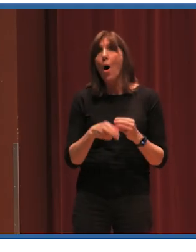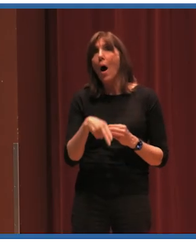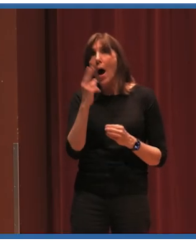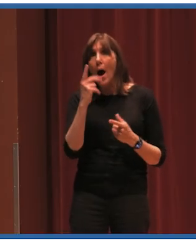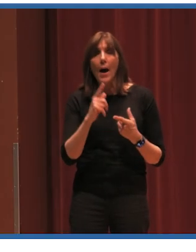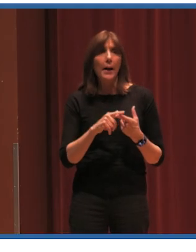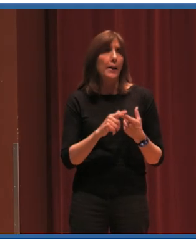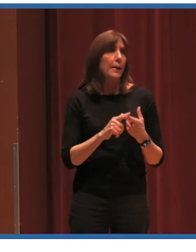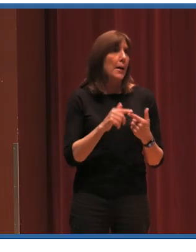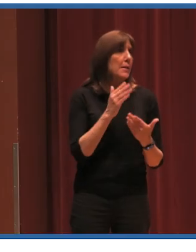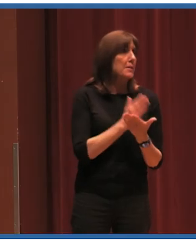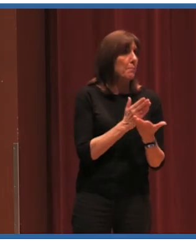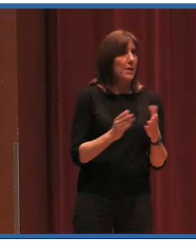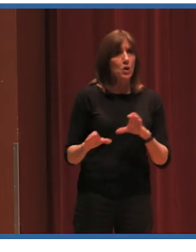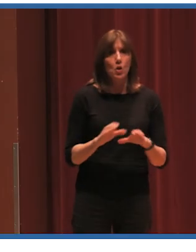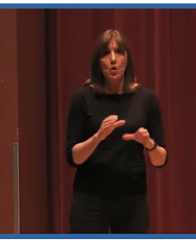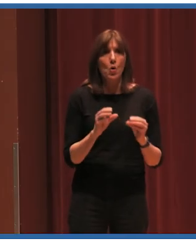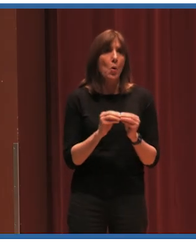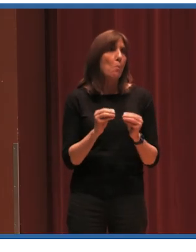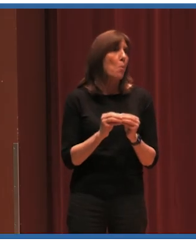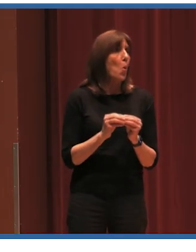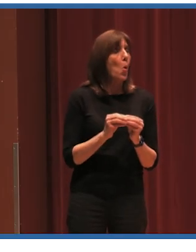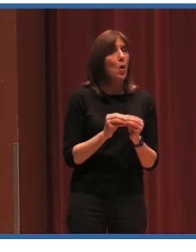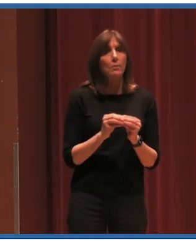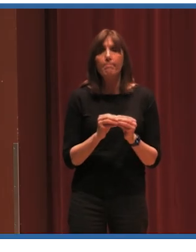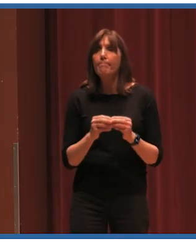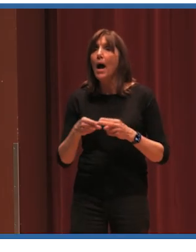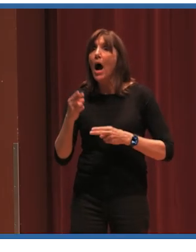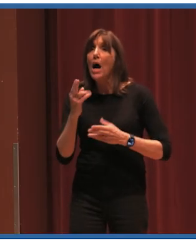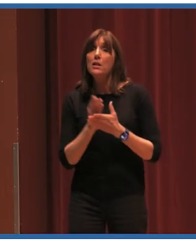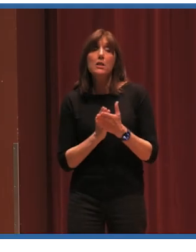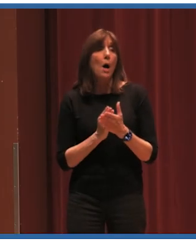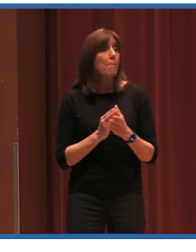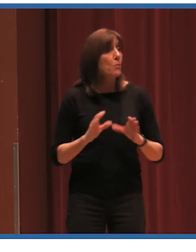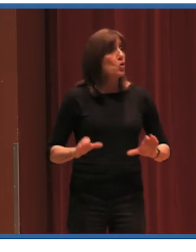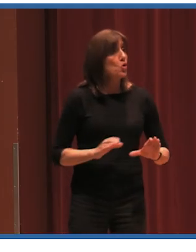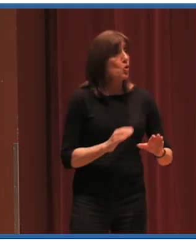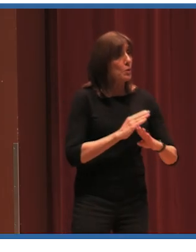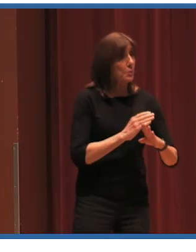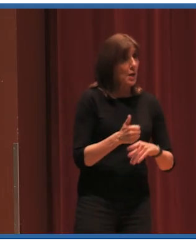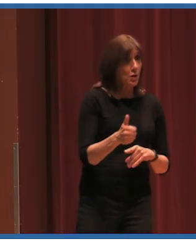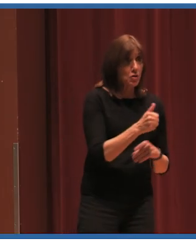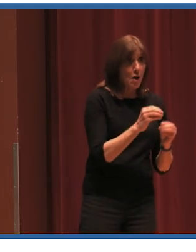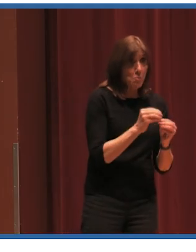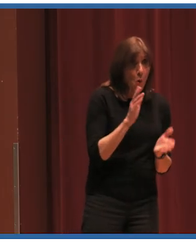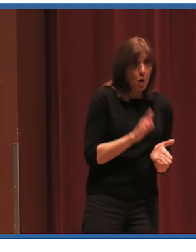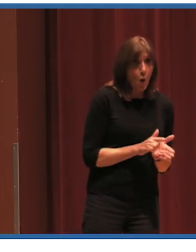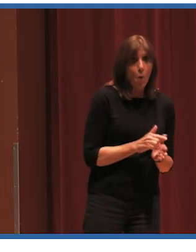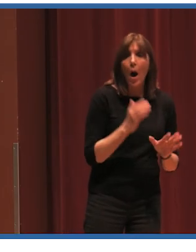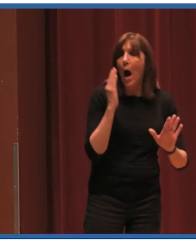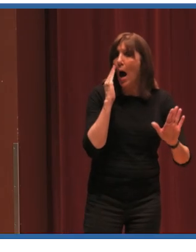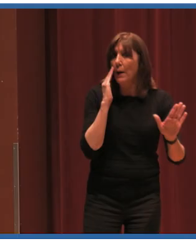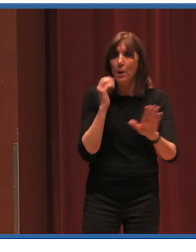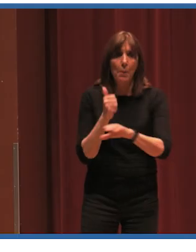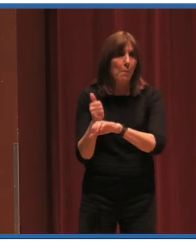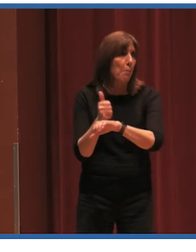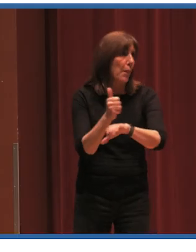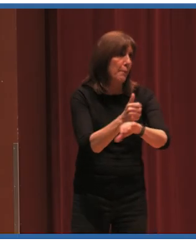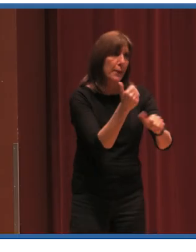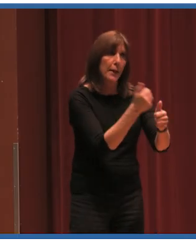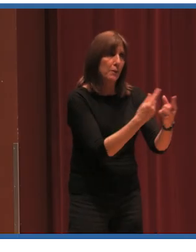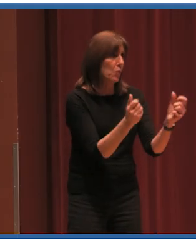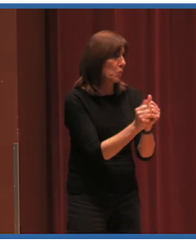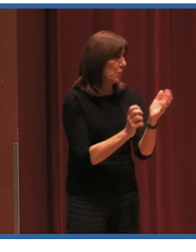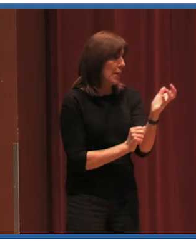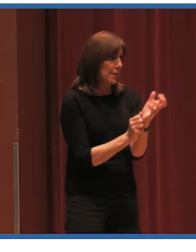protective factors are associated with lower rates. So this is, again, not to blame anybody who's sitting here who has had cancer and has not done any of these